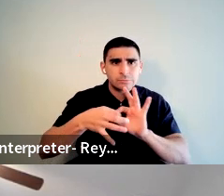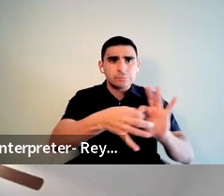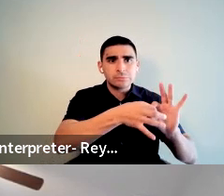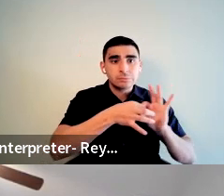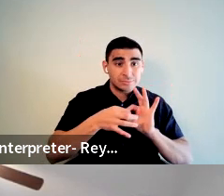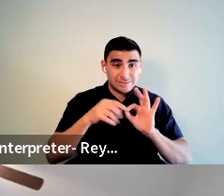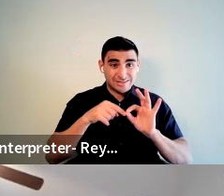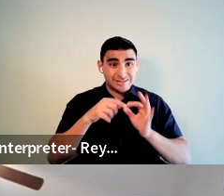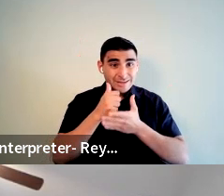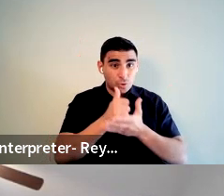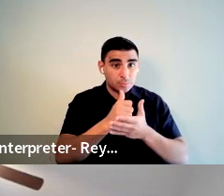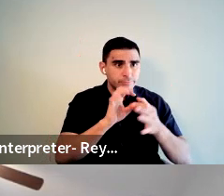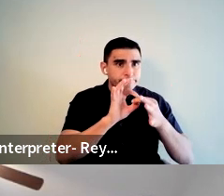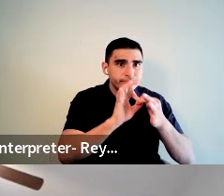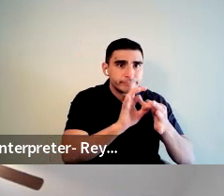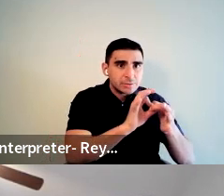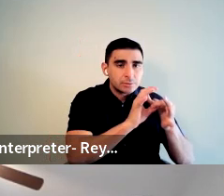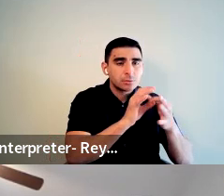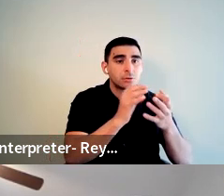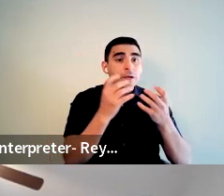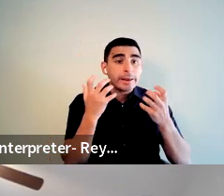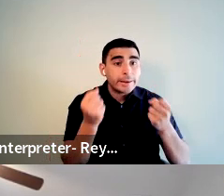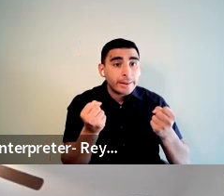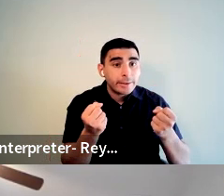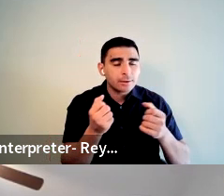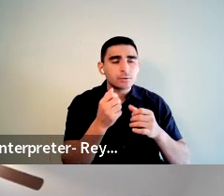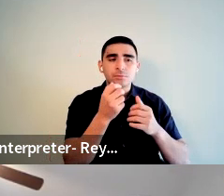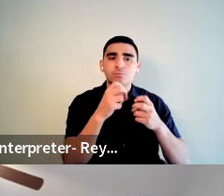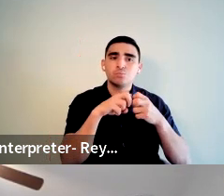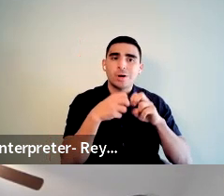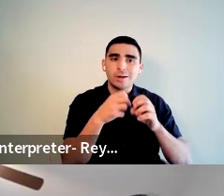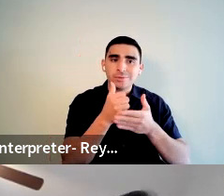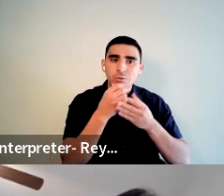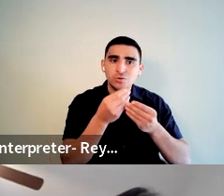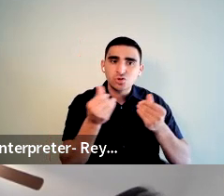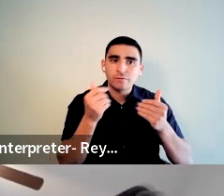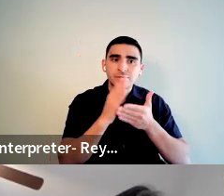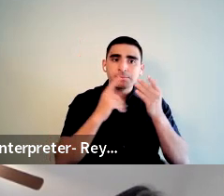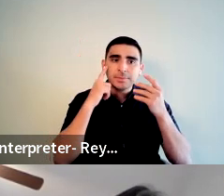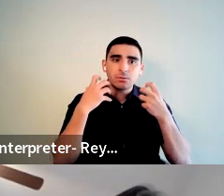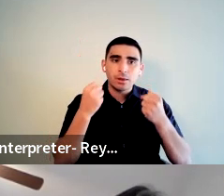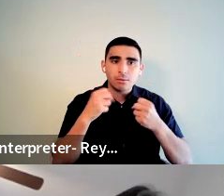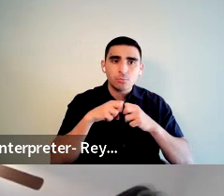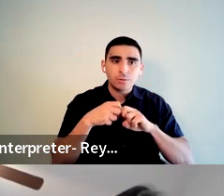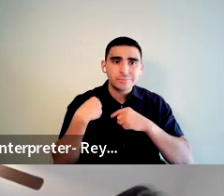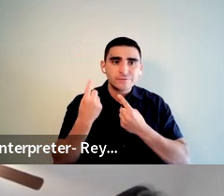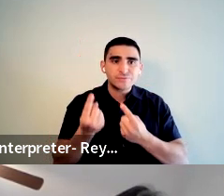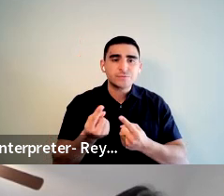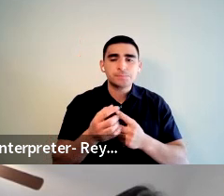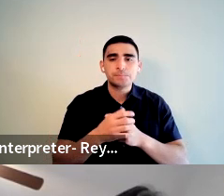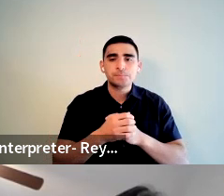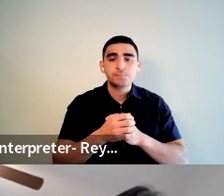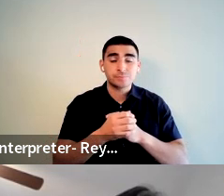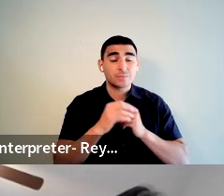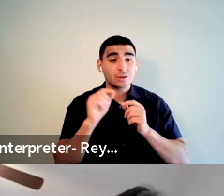and relationship and kind of help solve some of, I think, the mental health issues that we see. I mean, I think these